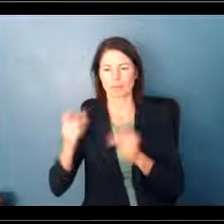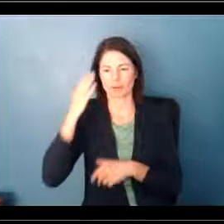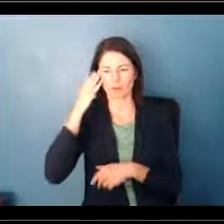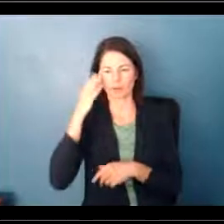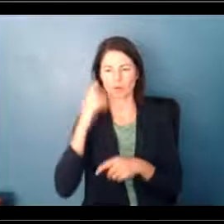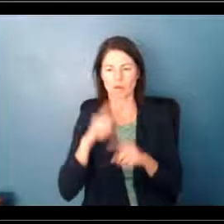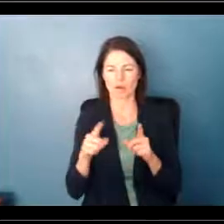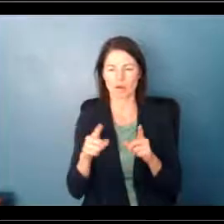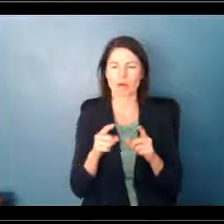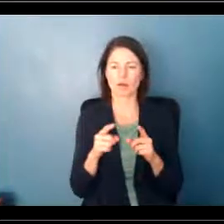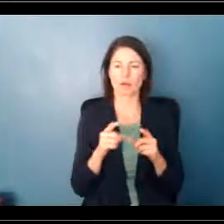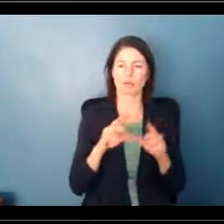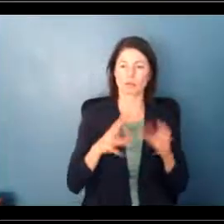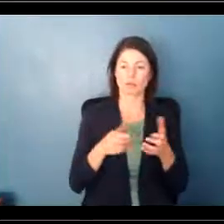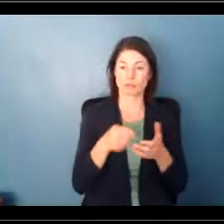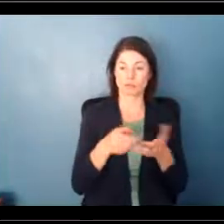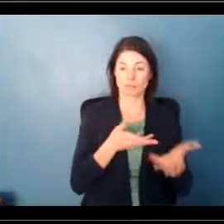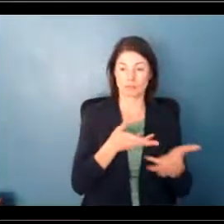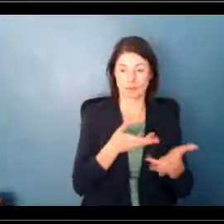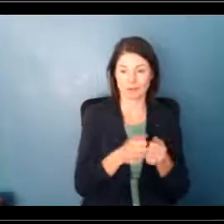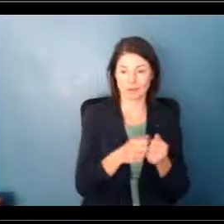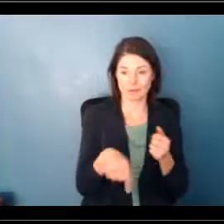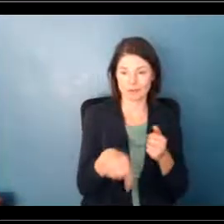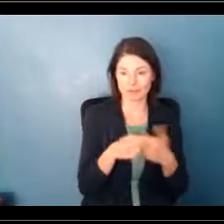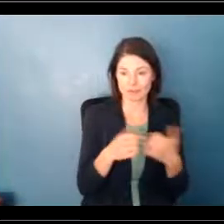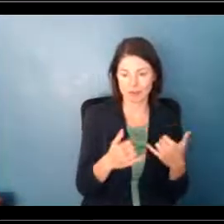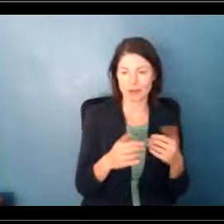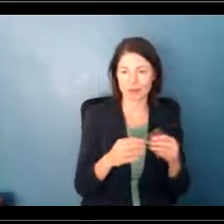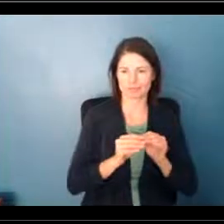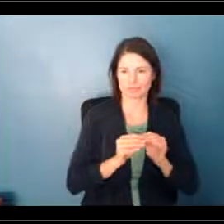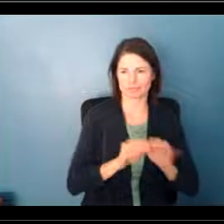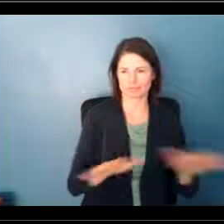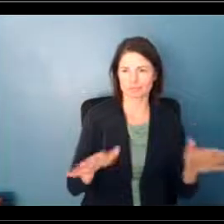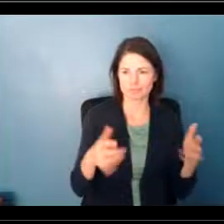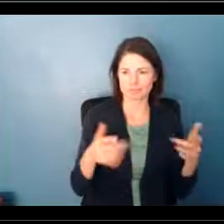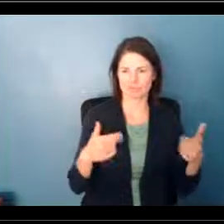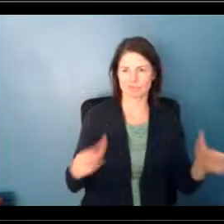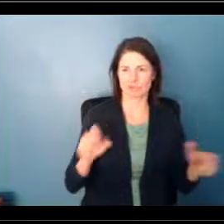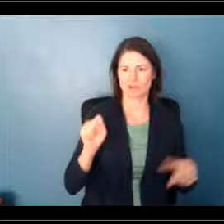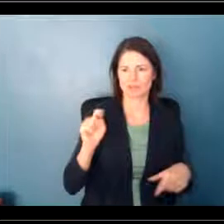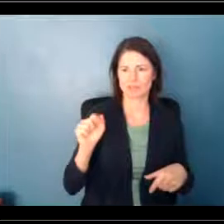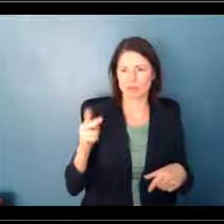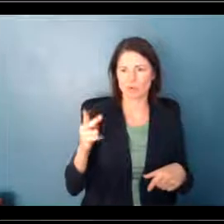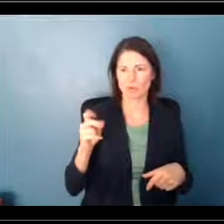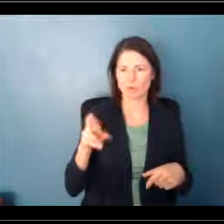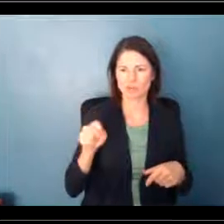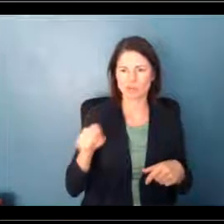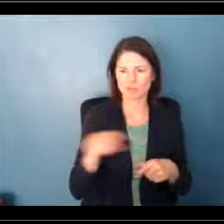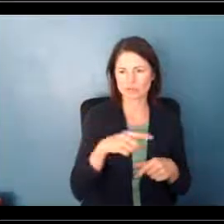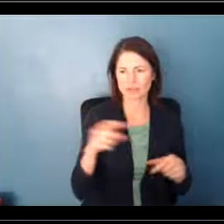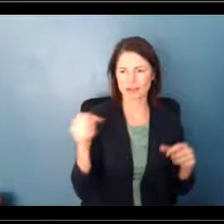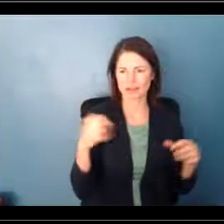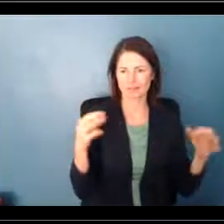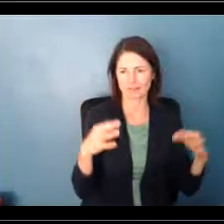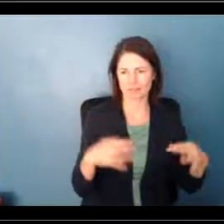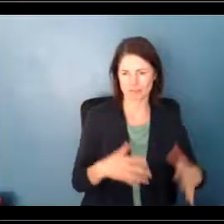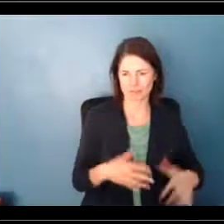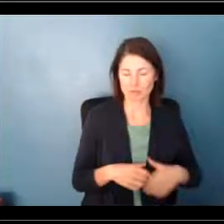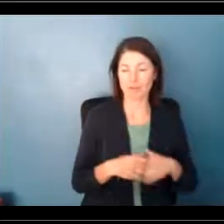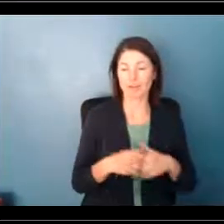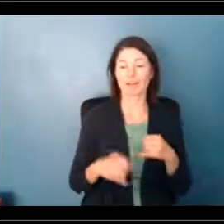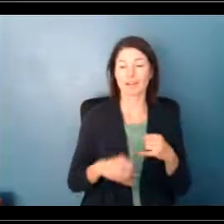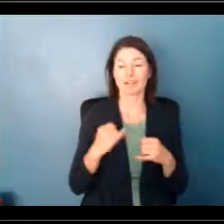with now, just the process of getting it out to a broad group of stakeholders to make comments on the document. One last thing, if there's any way